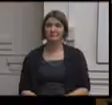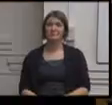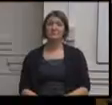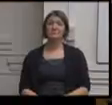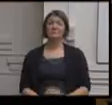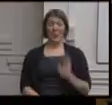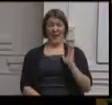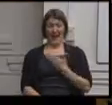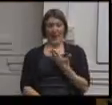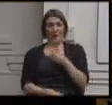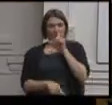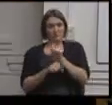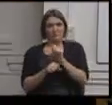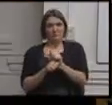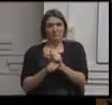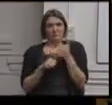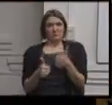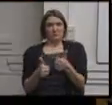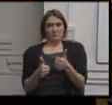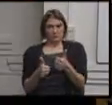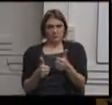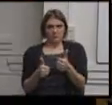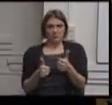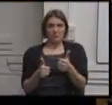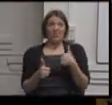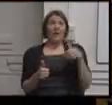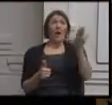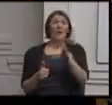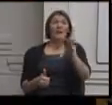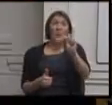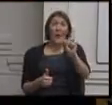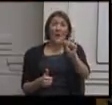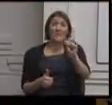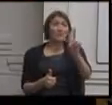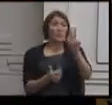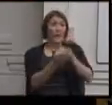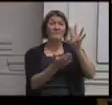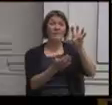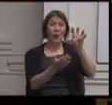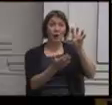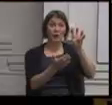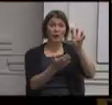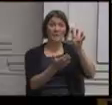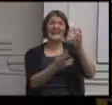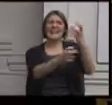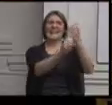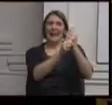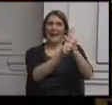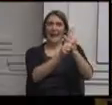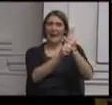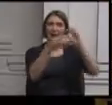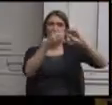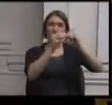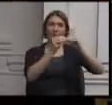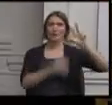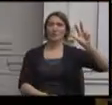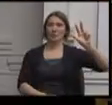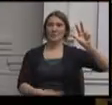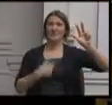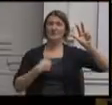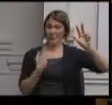we're one of only 2,400 nationwide that have received a rating of 3.